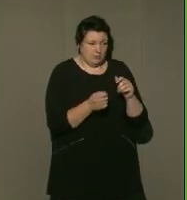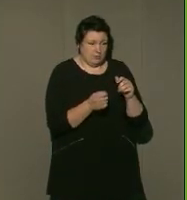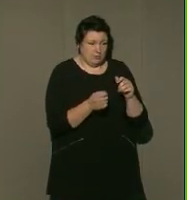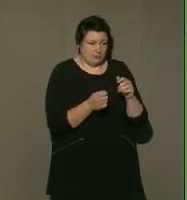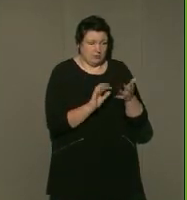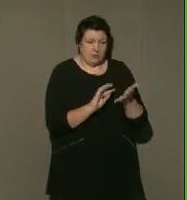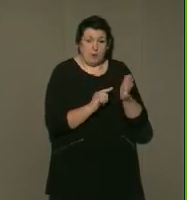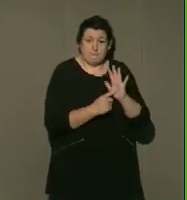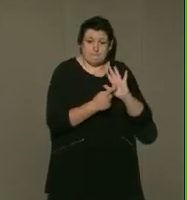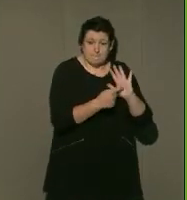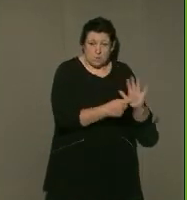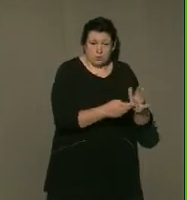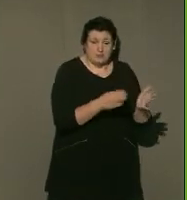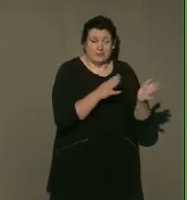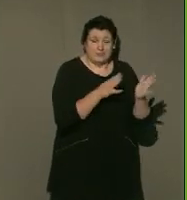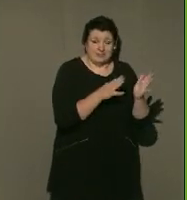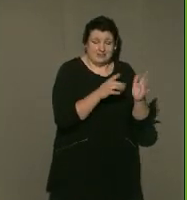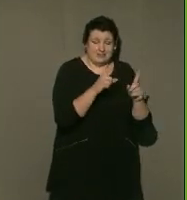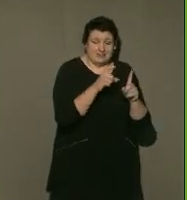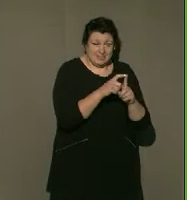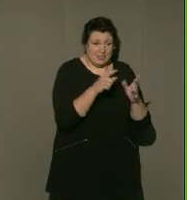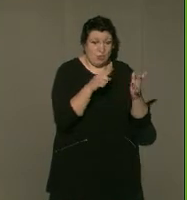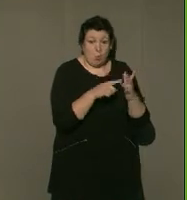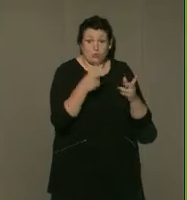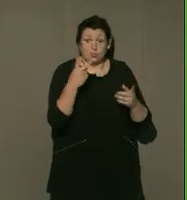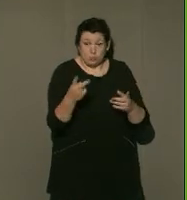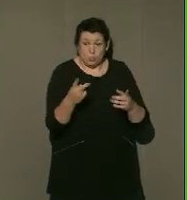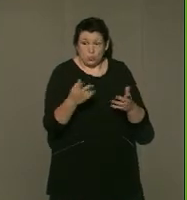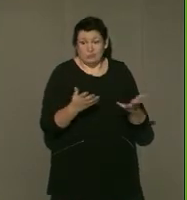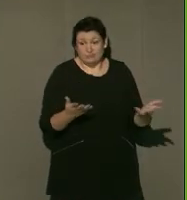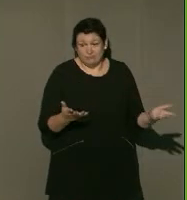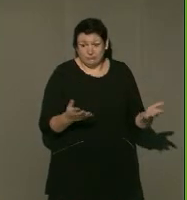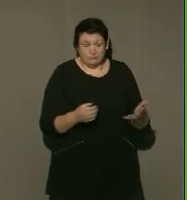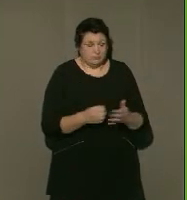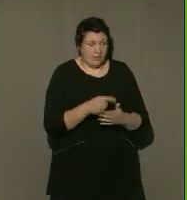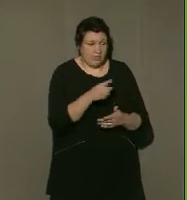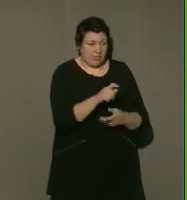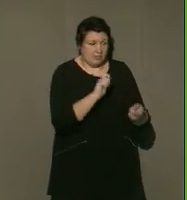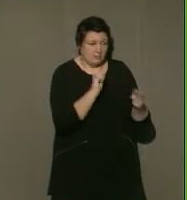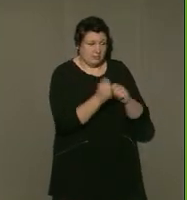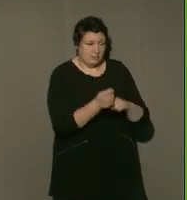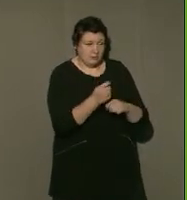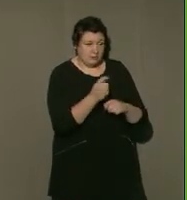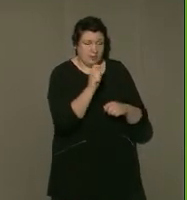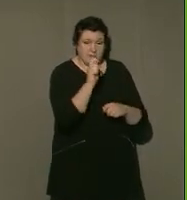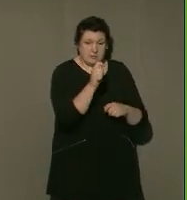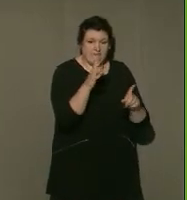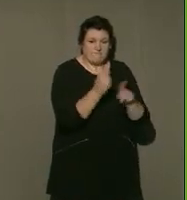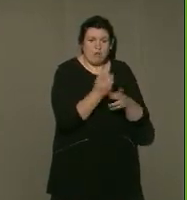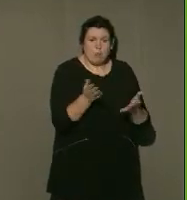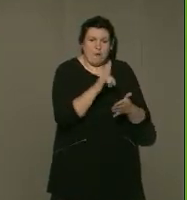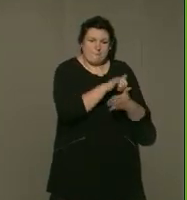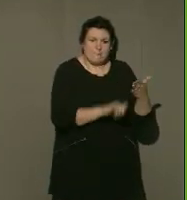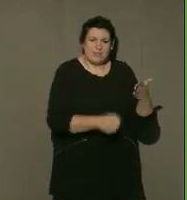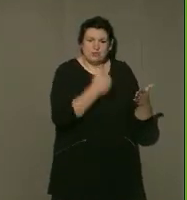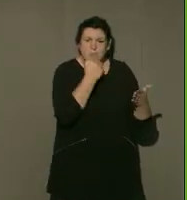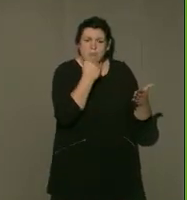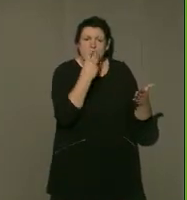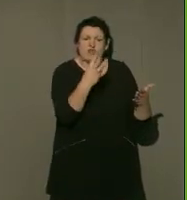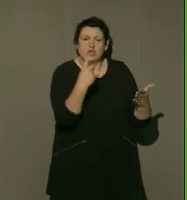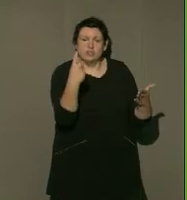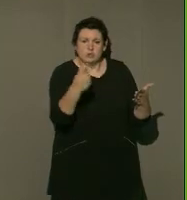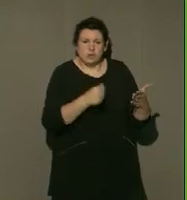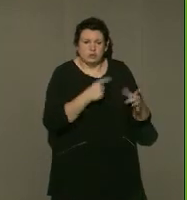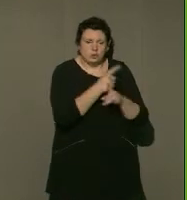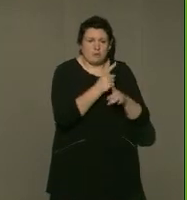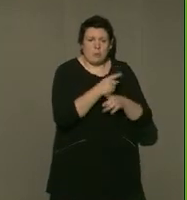motion D02 has been treated. That's Amendment 10 on page 31. In that, you can see it's a motion about